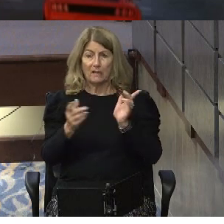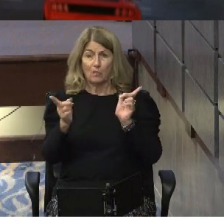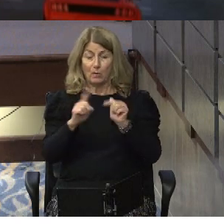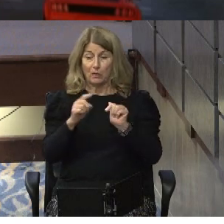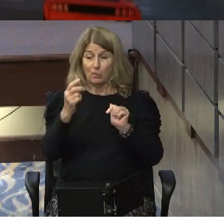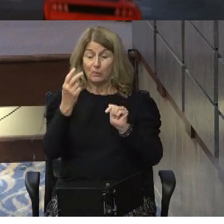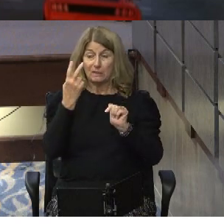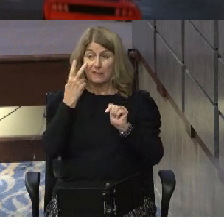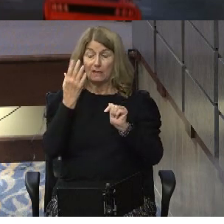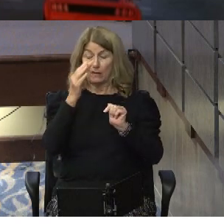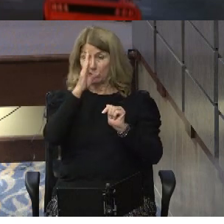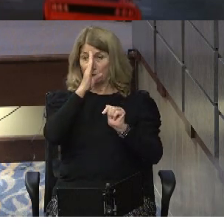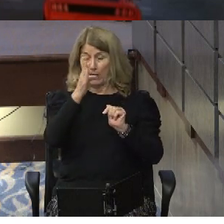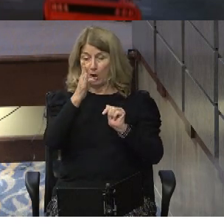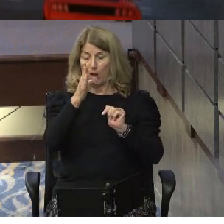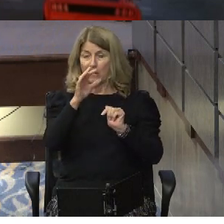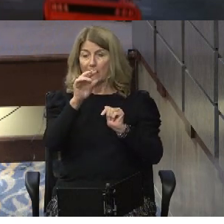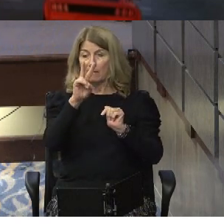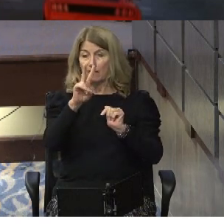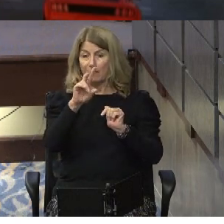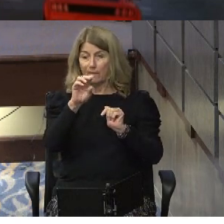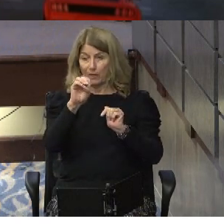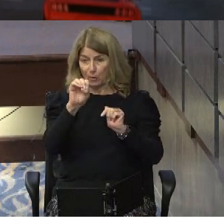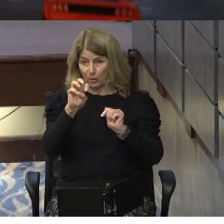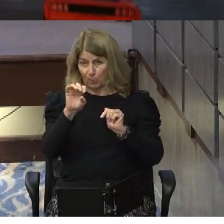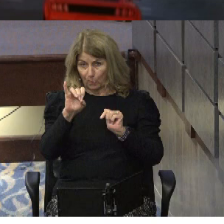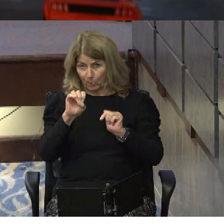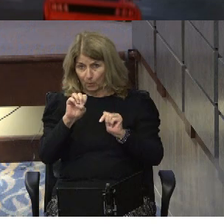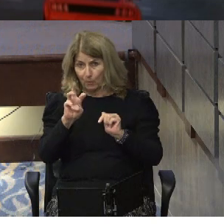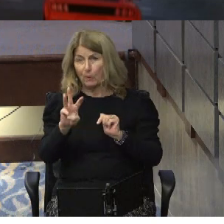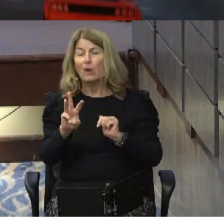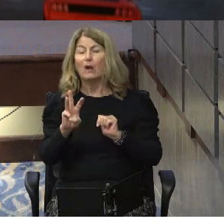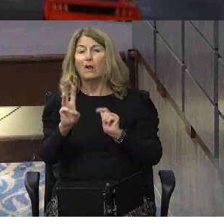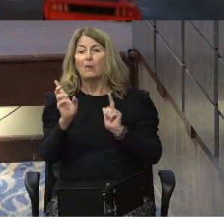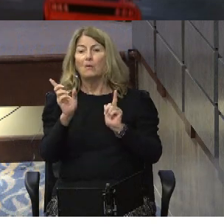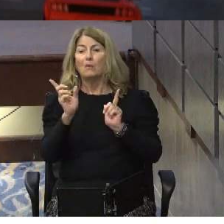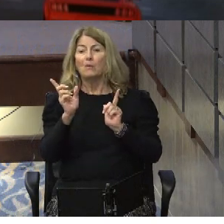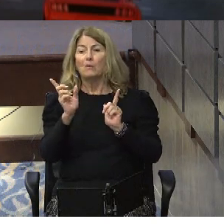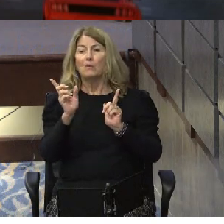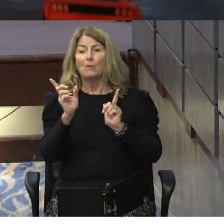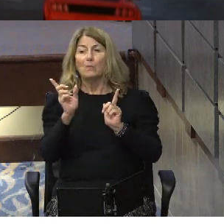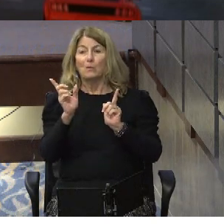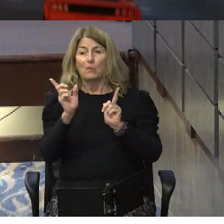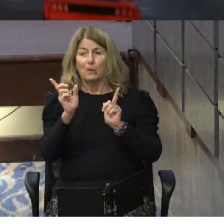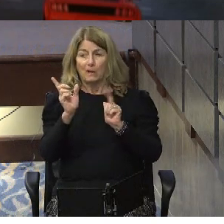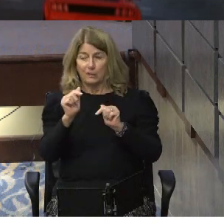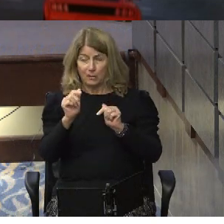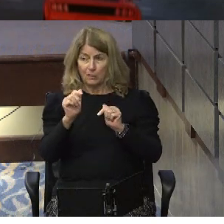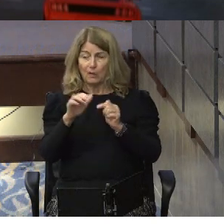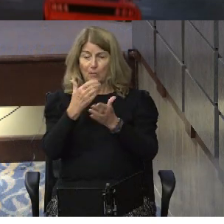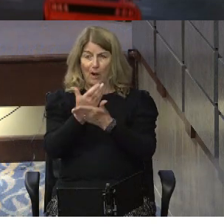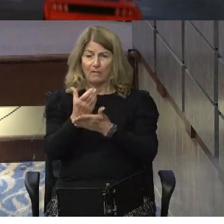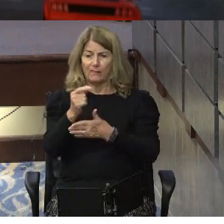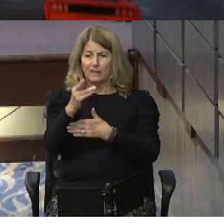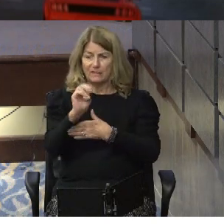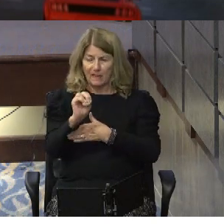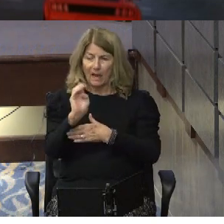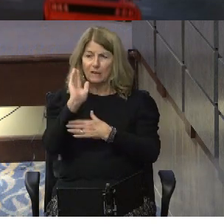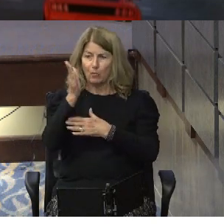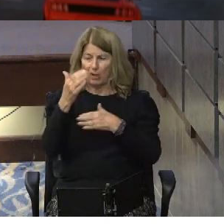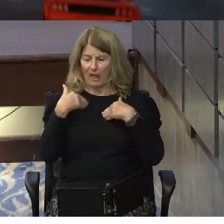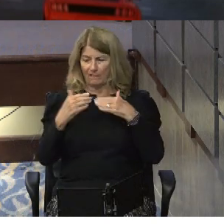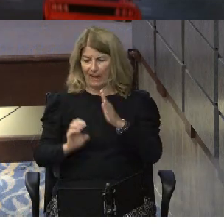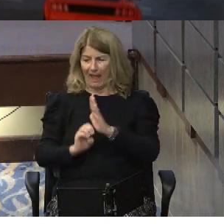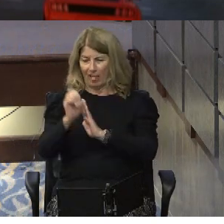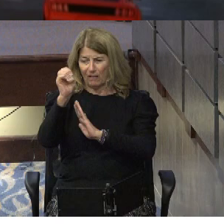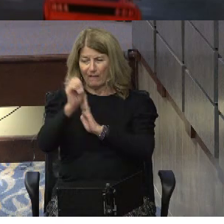but as you get around the side, we get to a public stair and elevator in that, right after that first bay